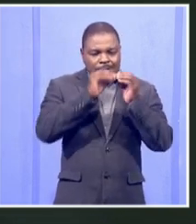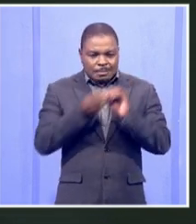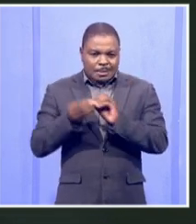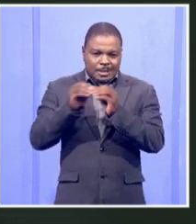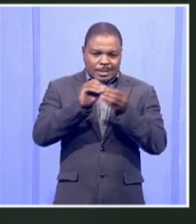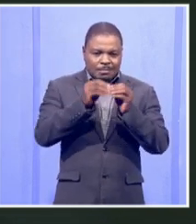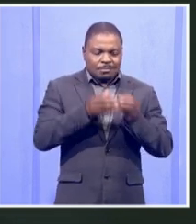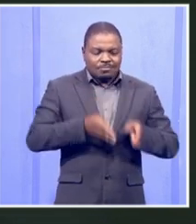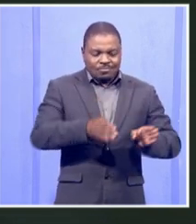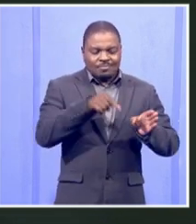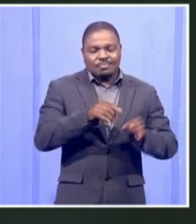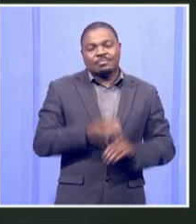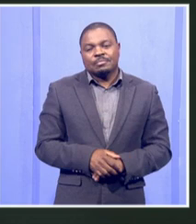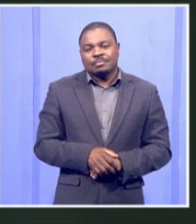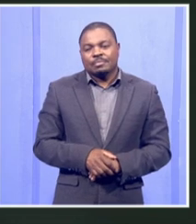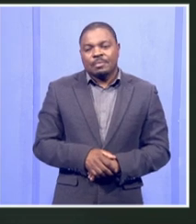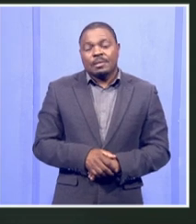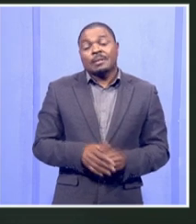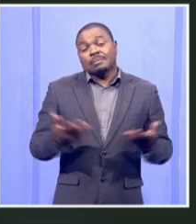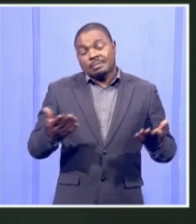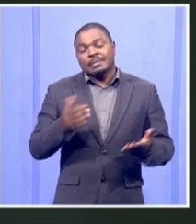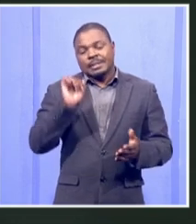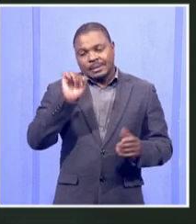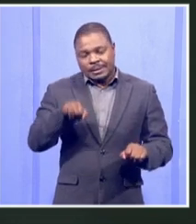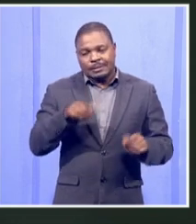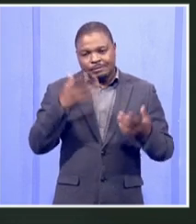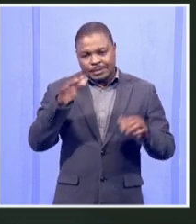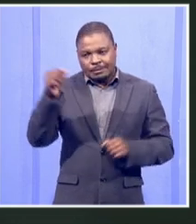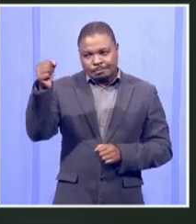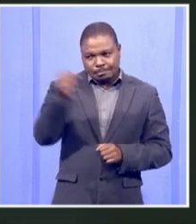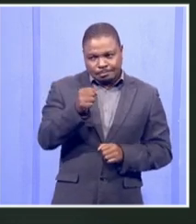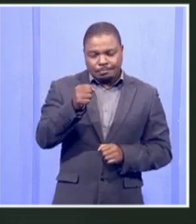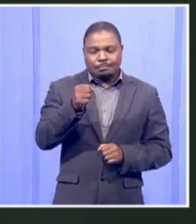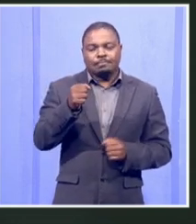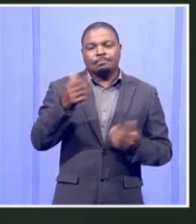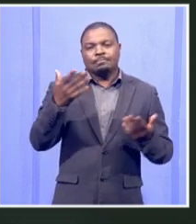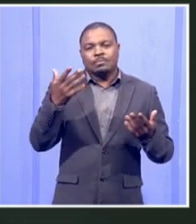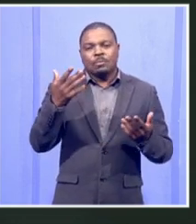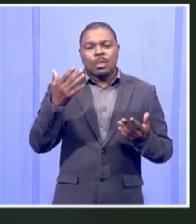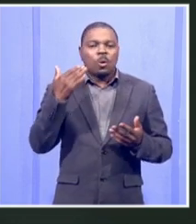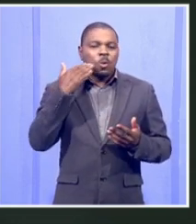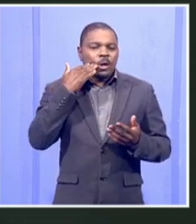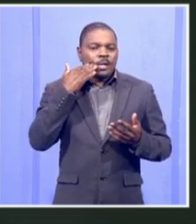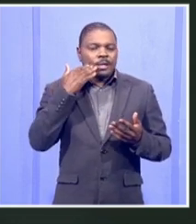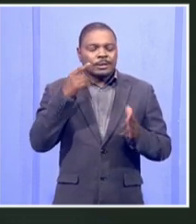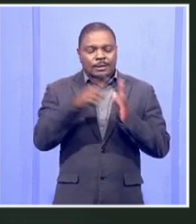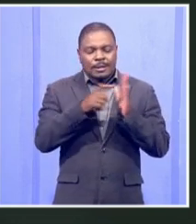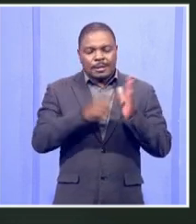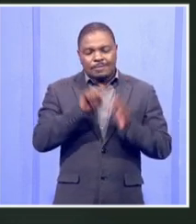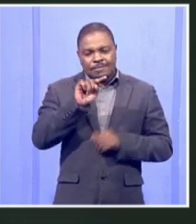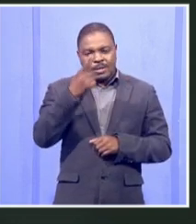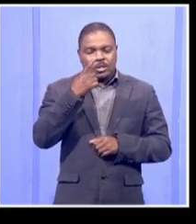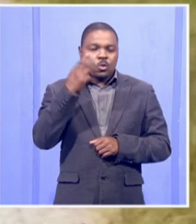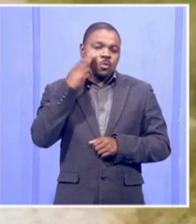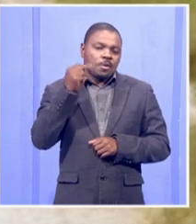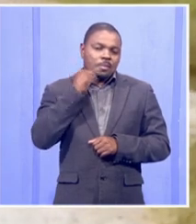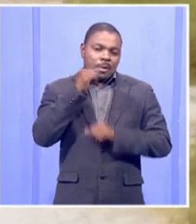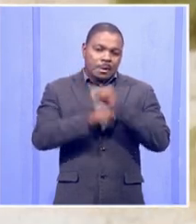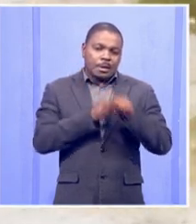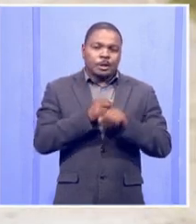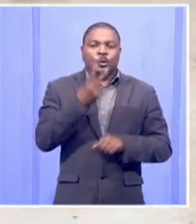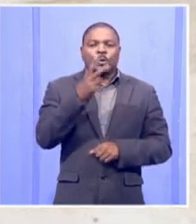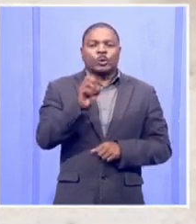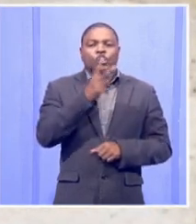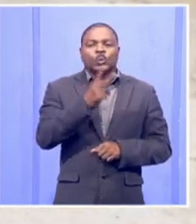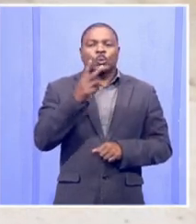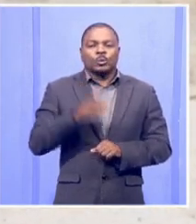this road. And indeed, that appointment was effected with effect from 1st of November 2022.